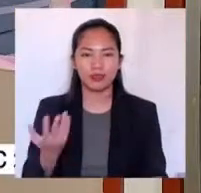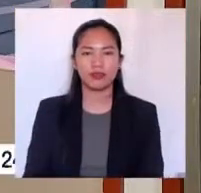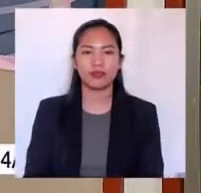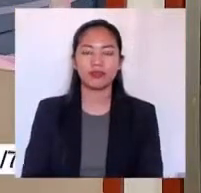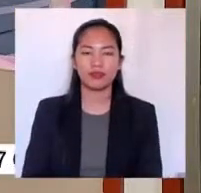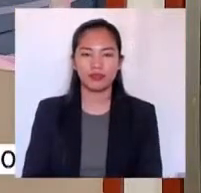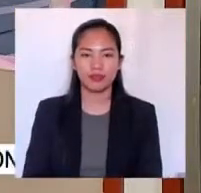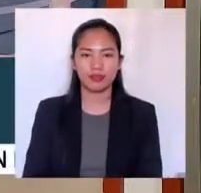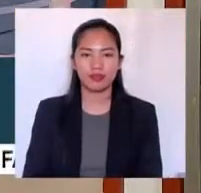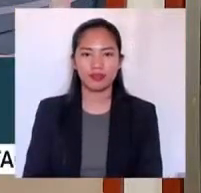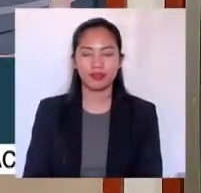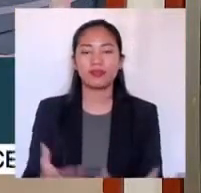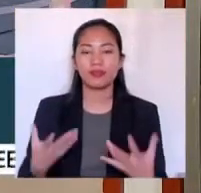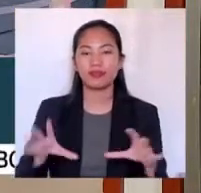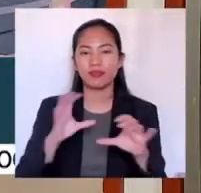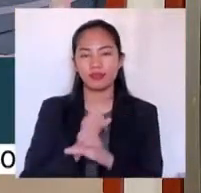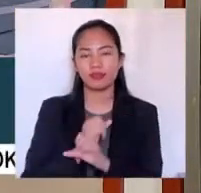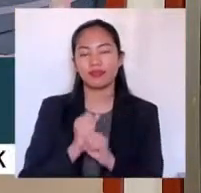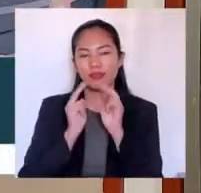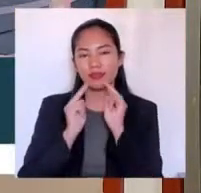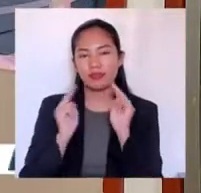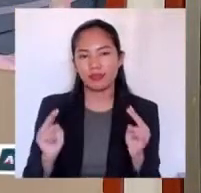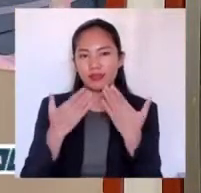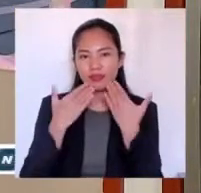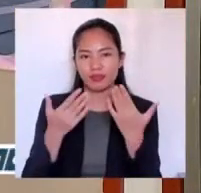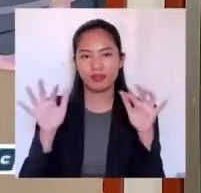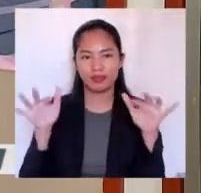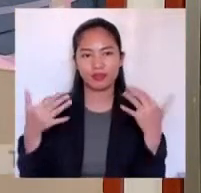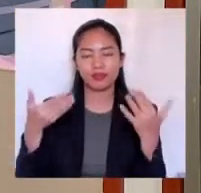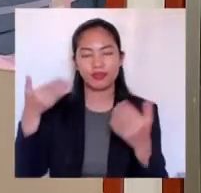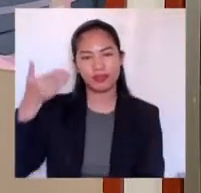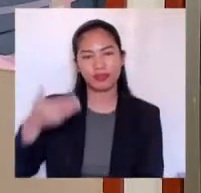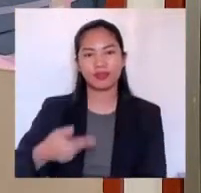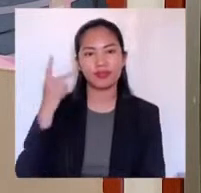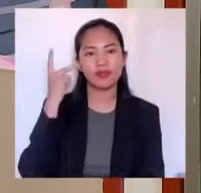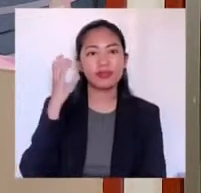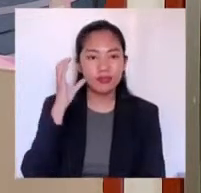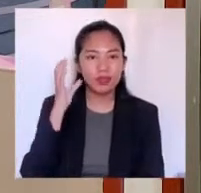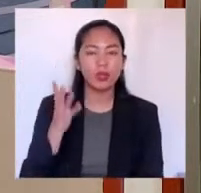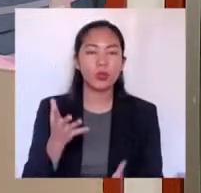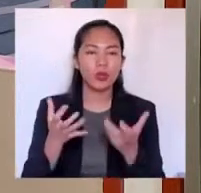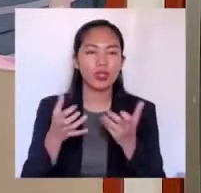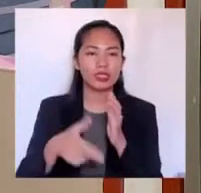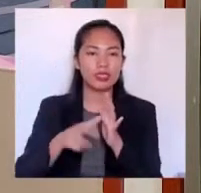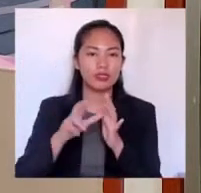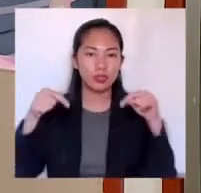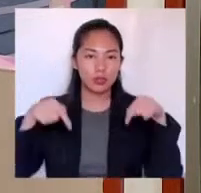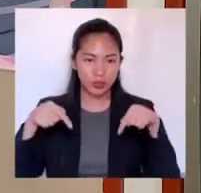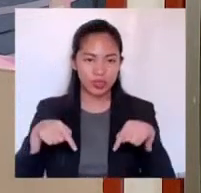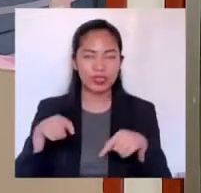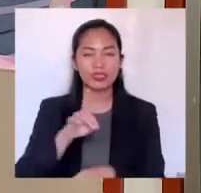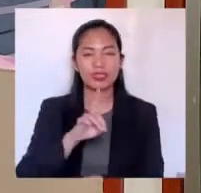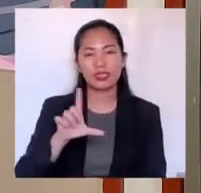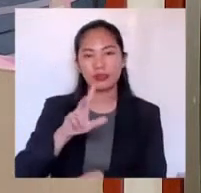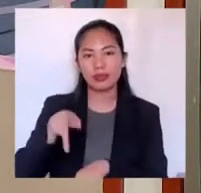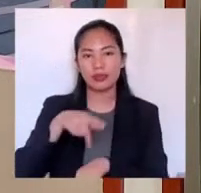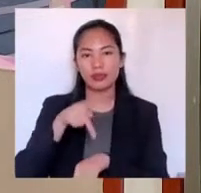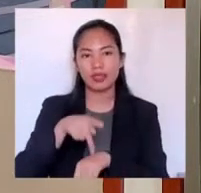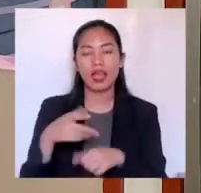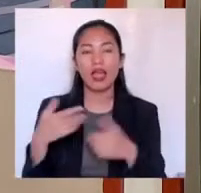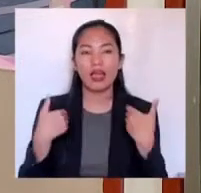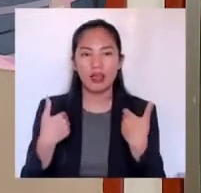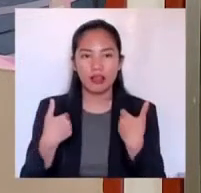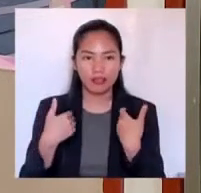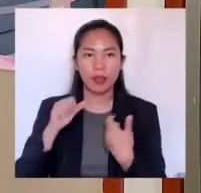And that'll do it for today. Thank you for joining us. I'm Carmina Constantino. If you want to revisit today's episode, Dateline Philippines podcast is on Spotify and